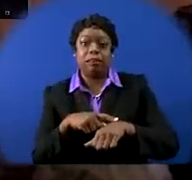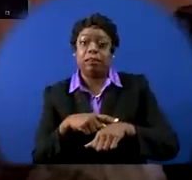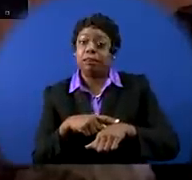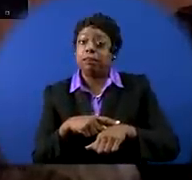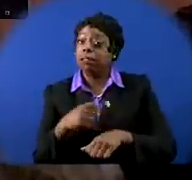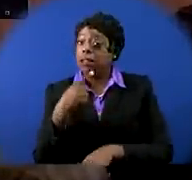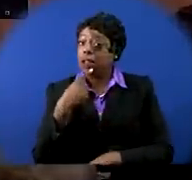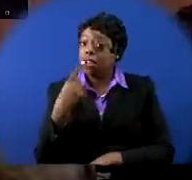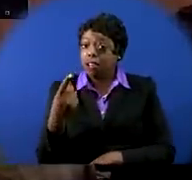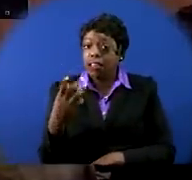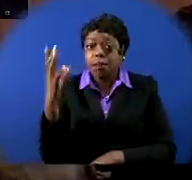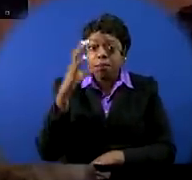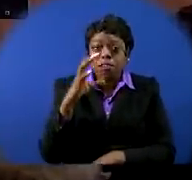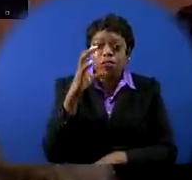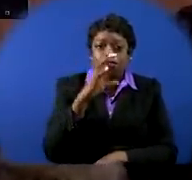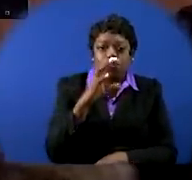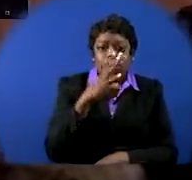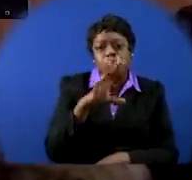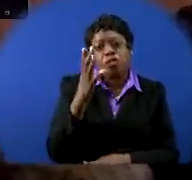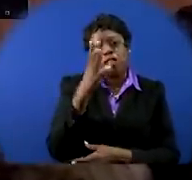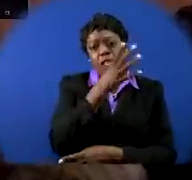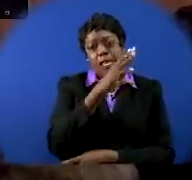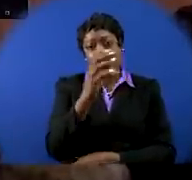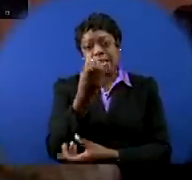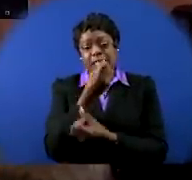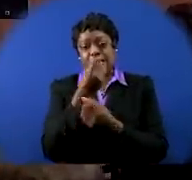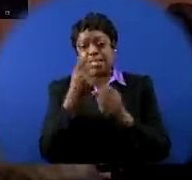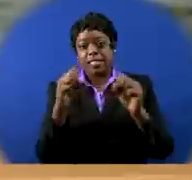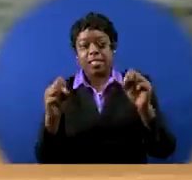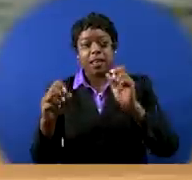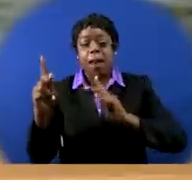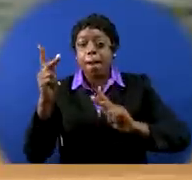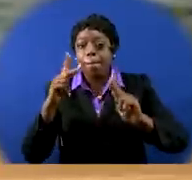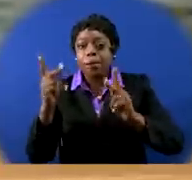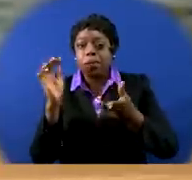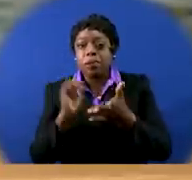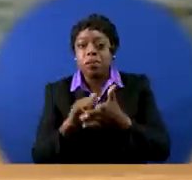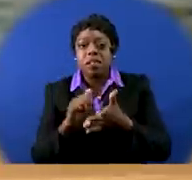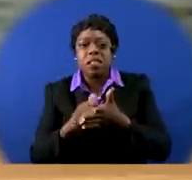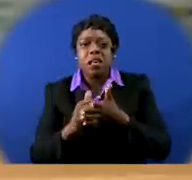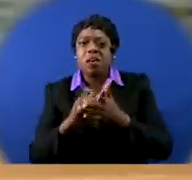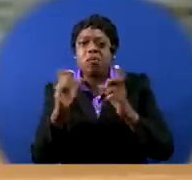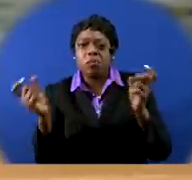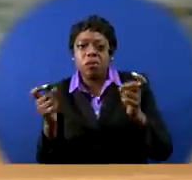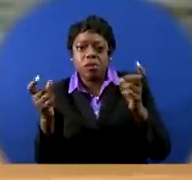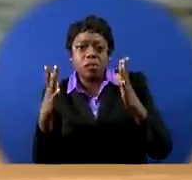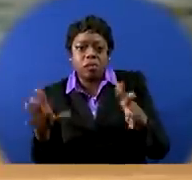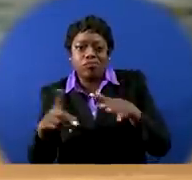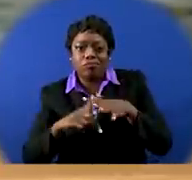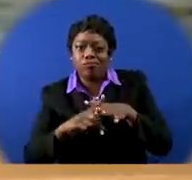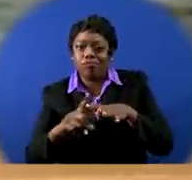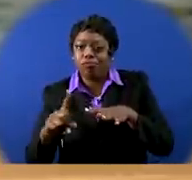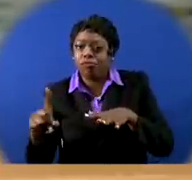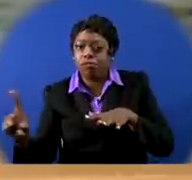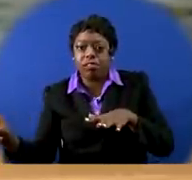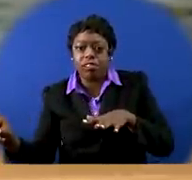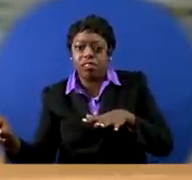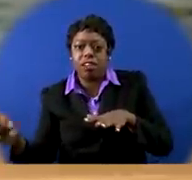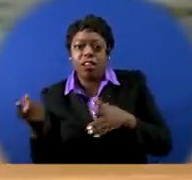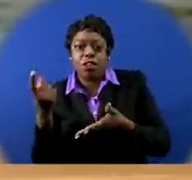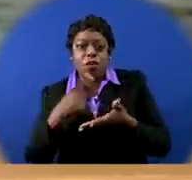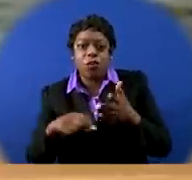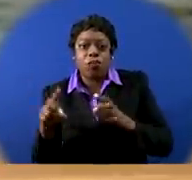He said, I came to seek and to save what was lost, what had strayed away, what